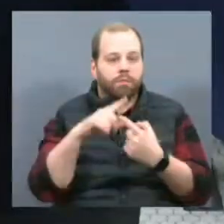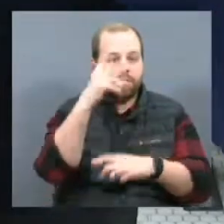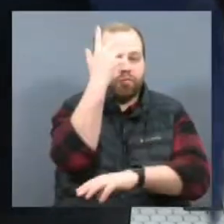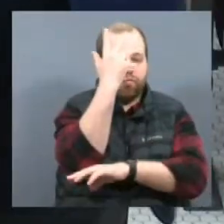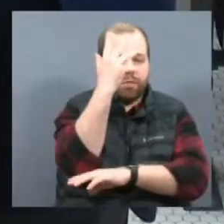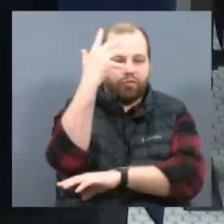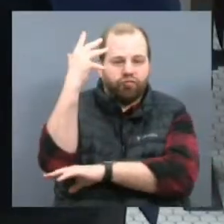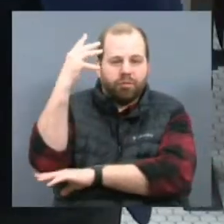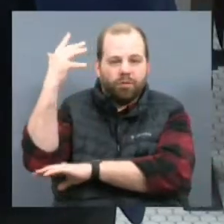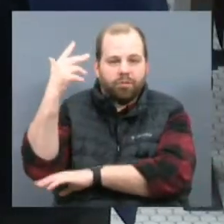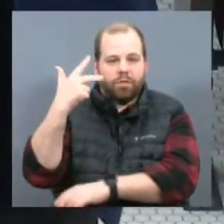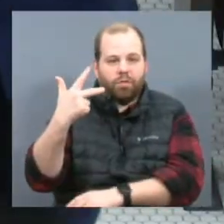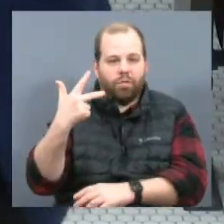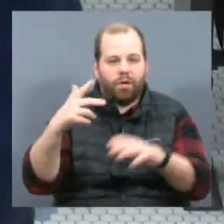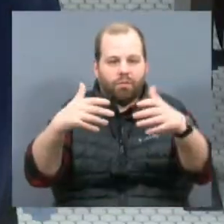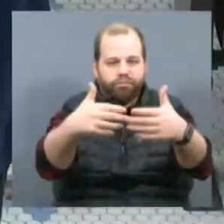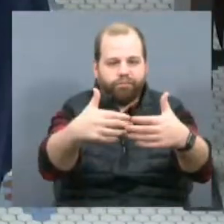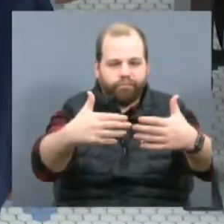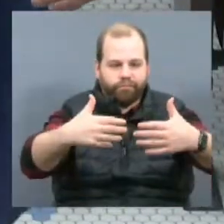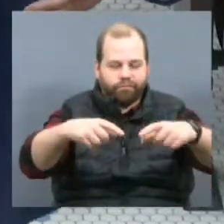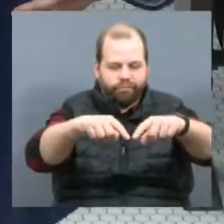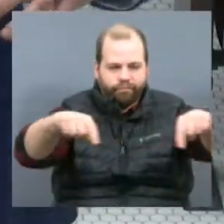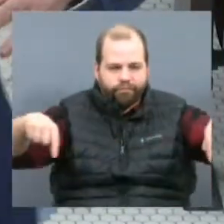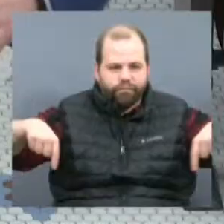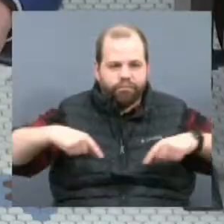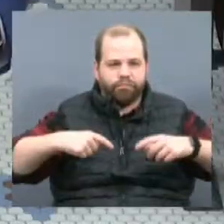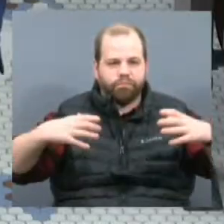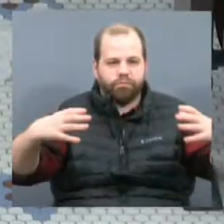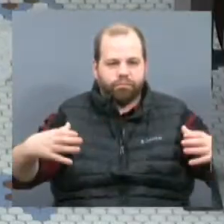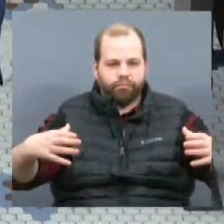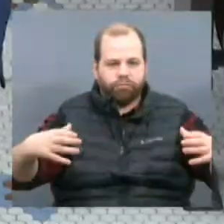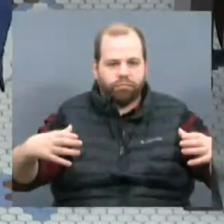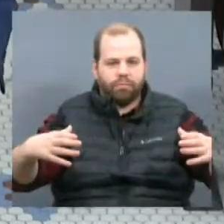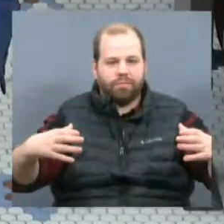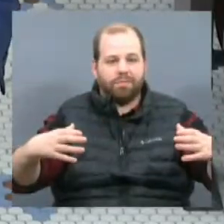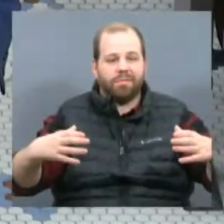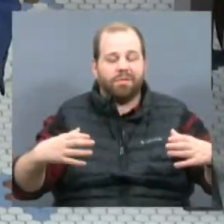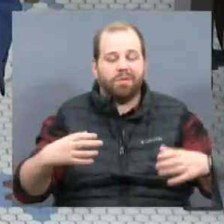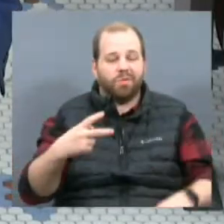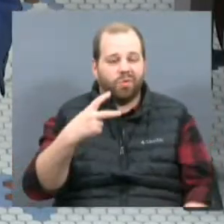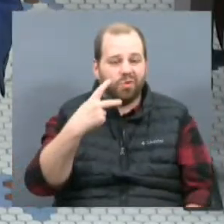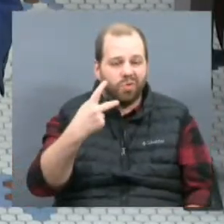trees that were this big around, 2 of them are now dead.